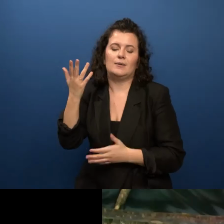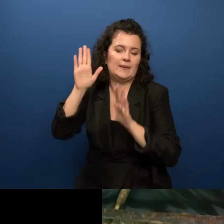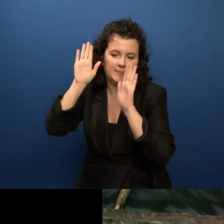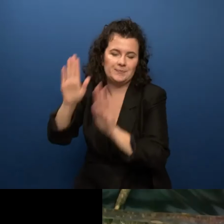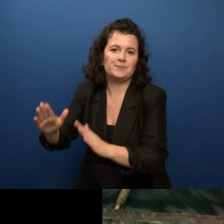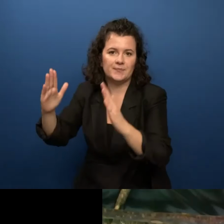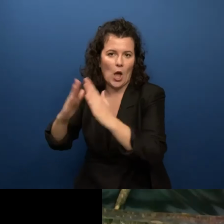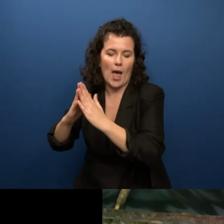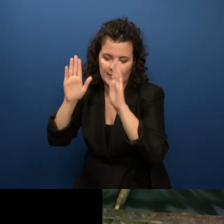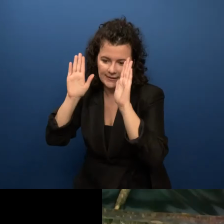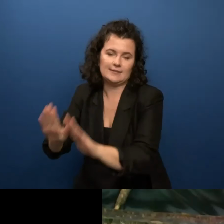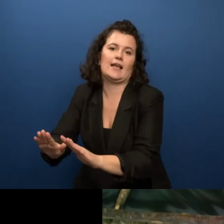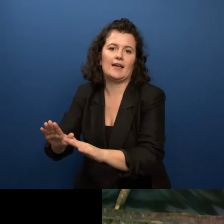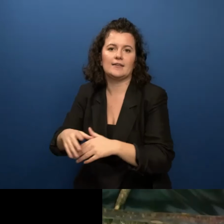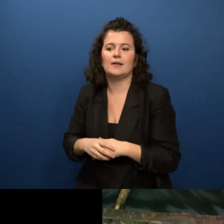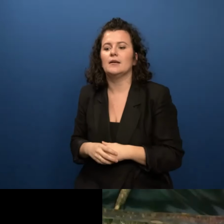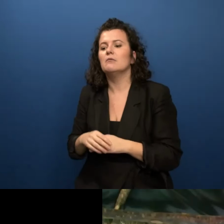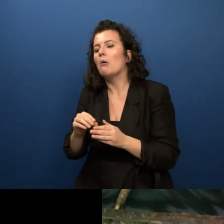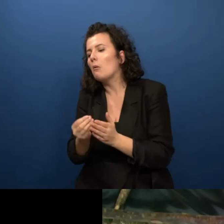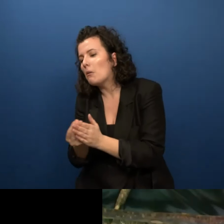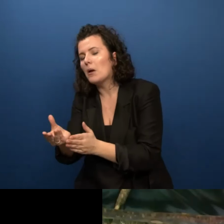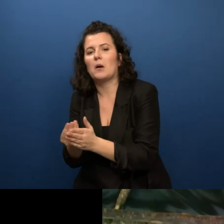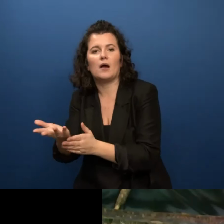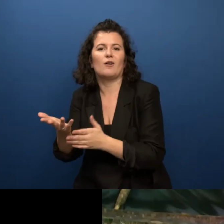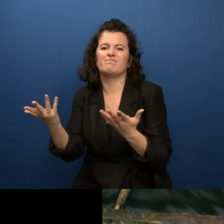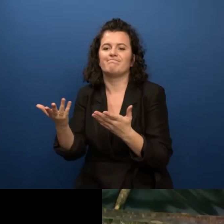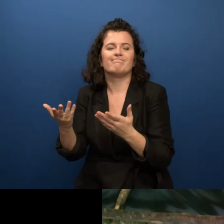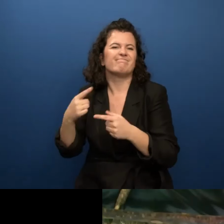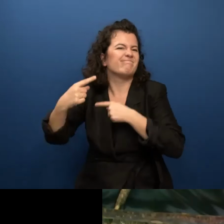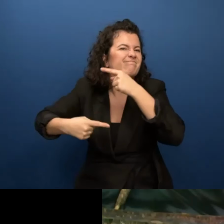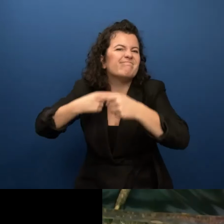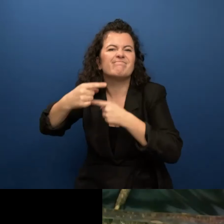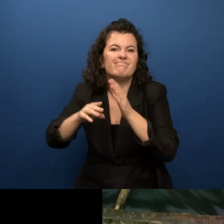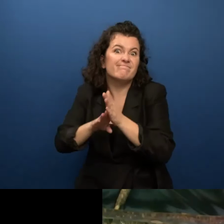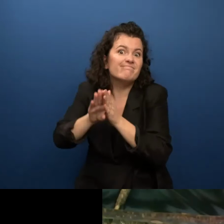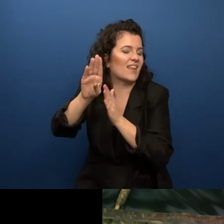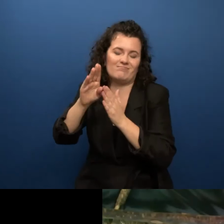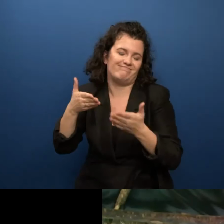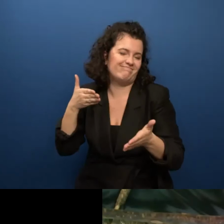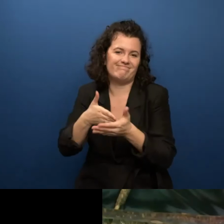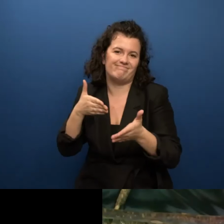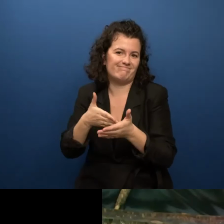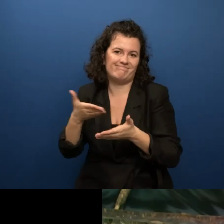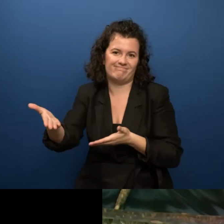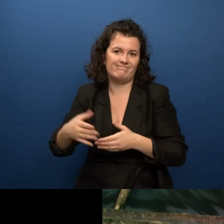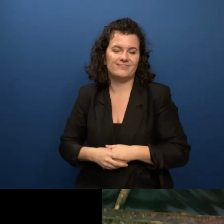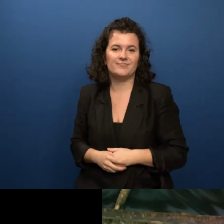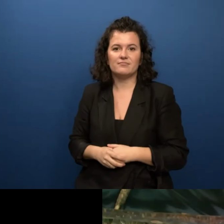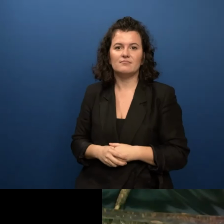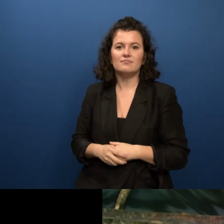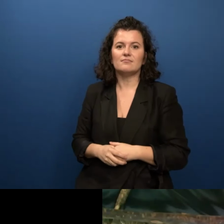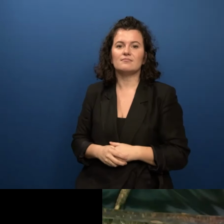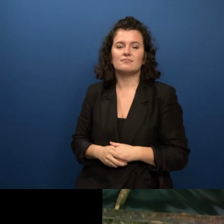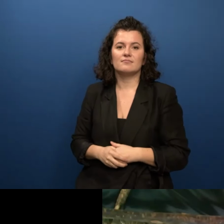there. So that one becomes a barrier on its own. Then there is the issue of, I've told you, there is the issue